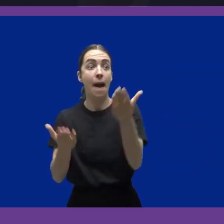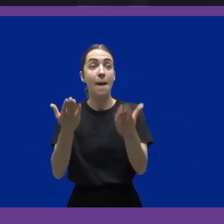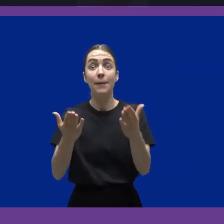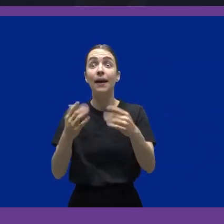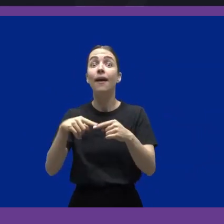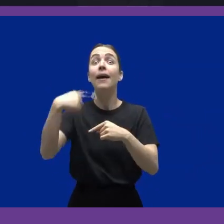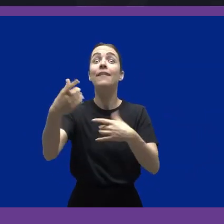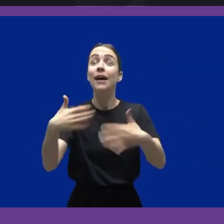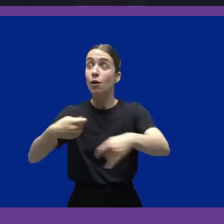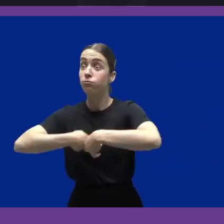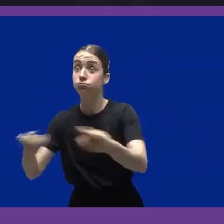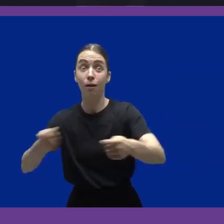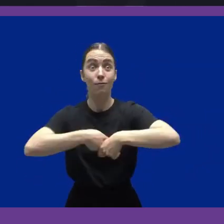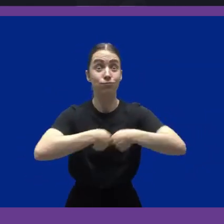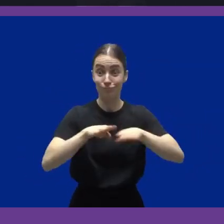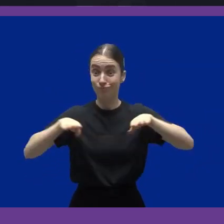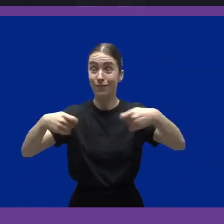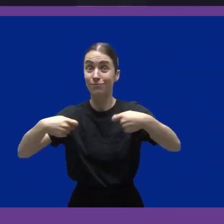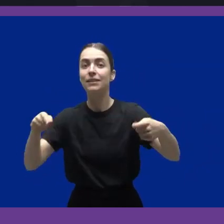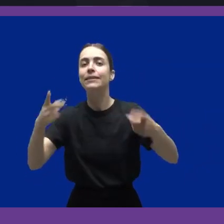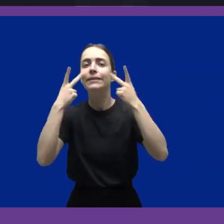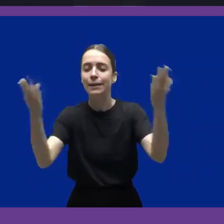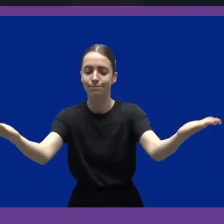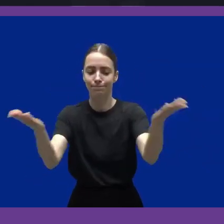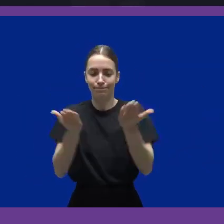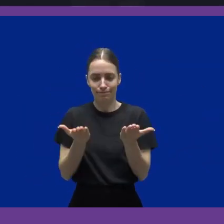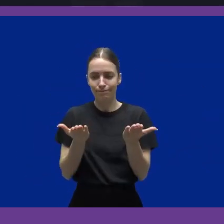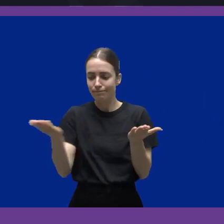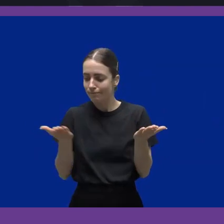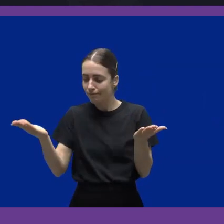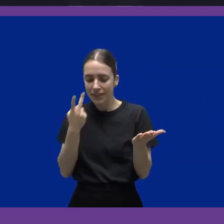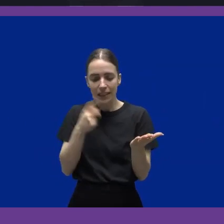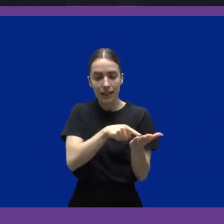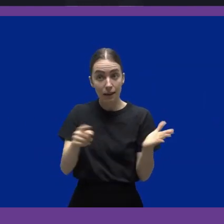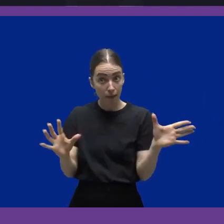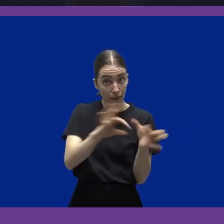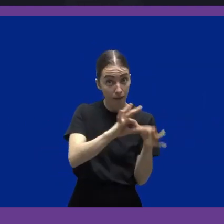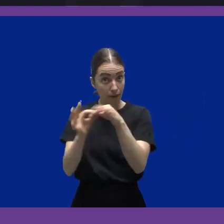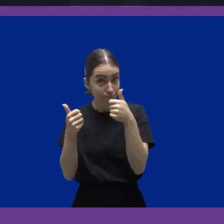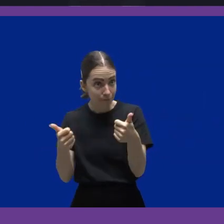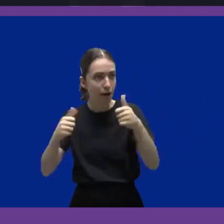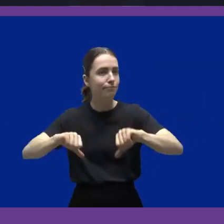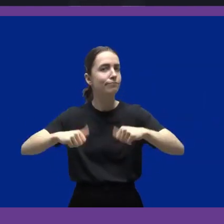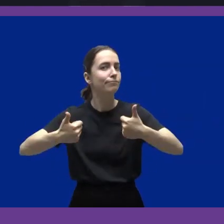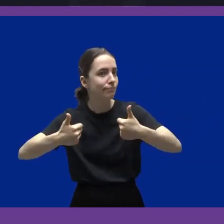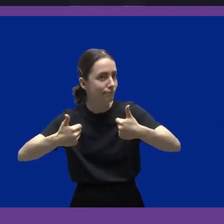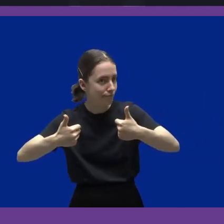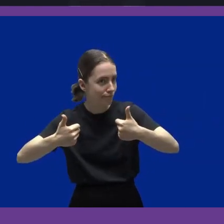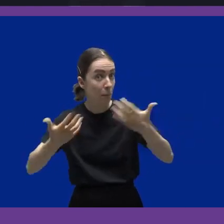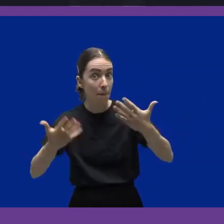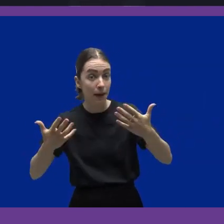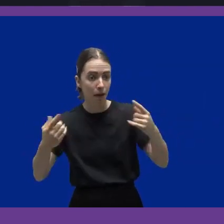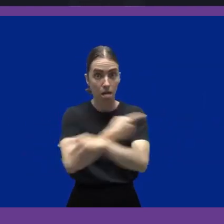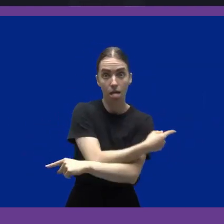the inter-references between those documents. So in summary, none of those documents